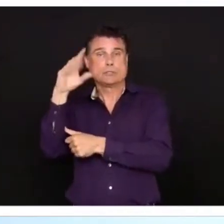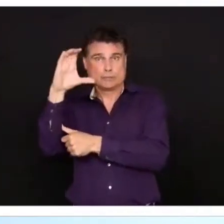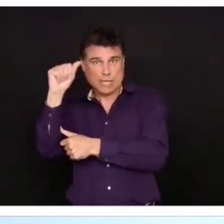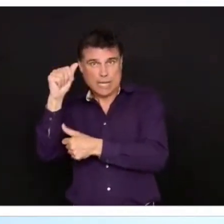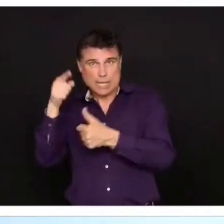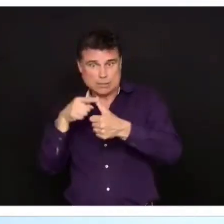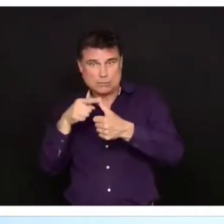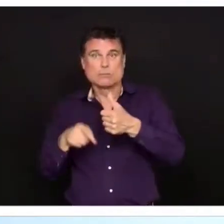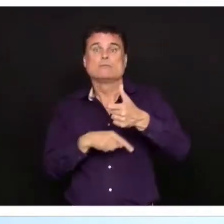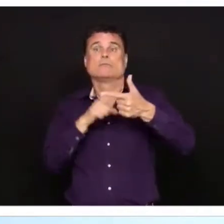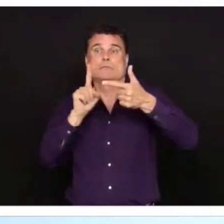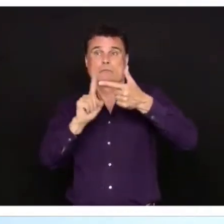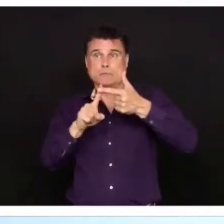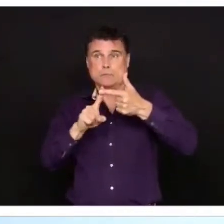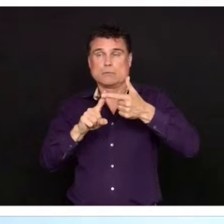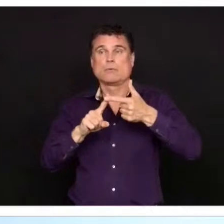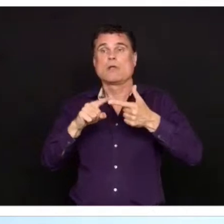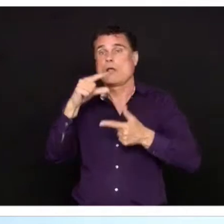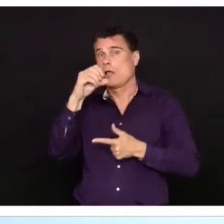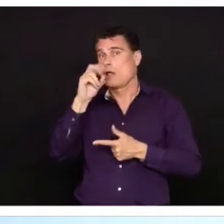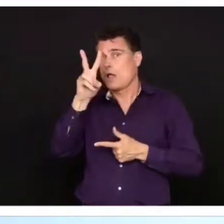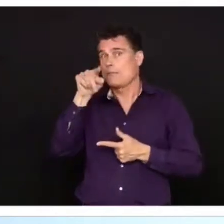COVID-19 response, visit